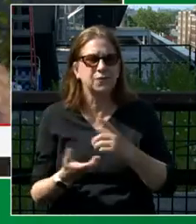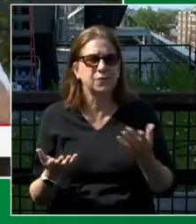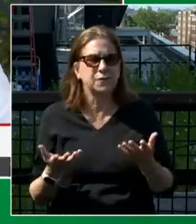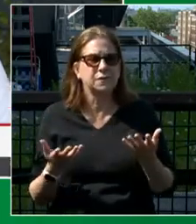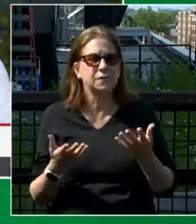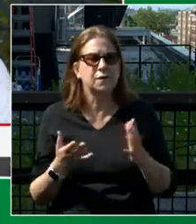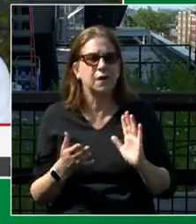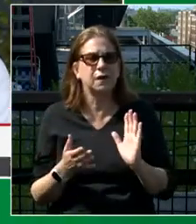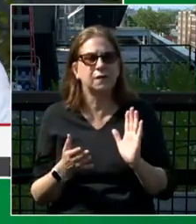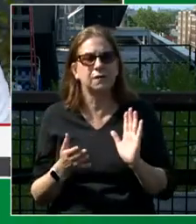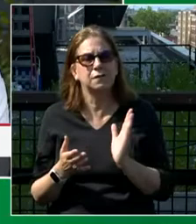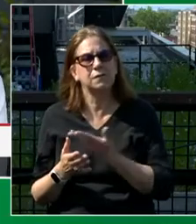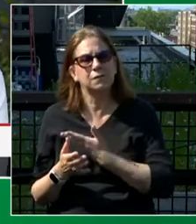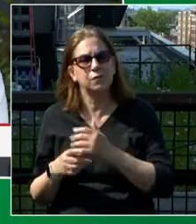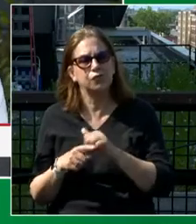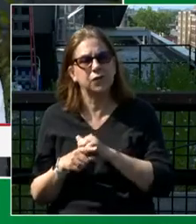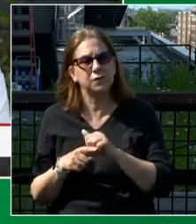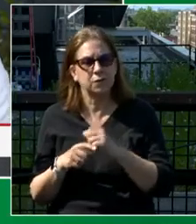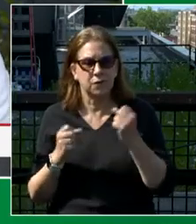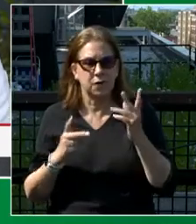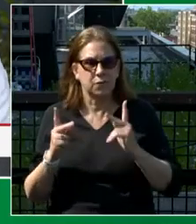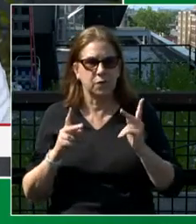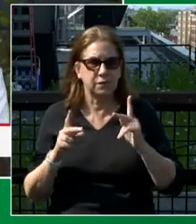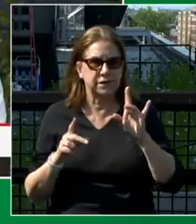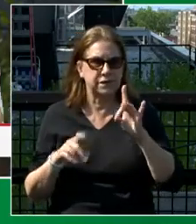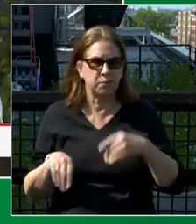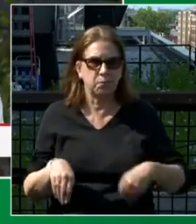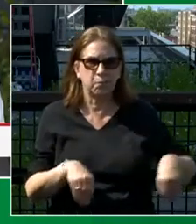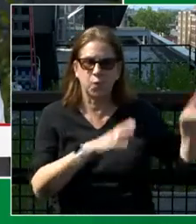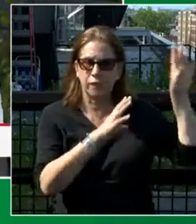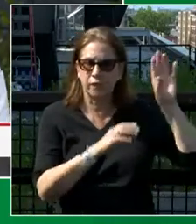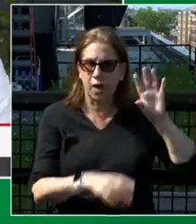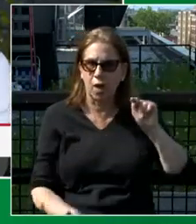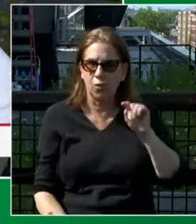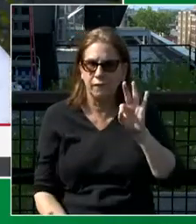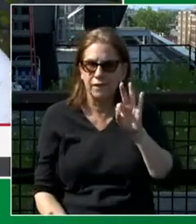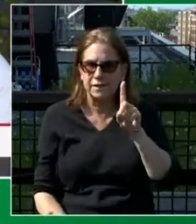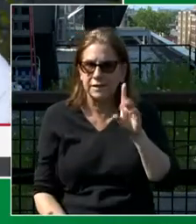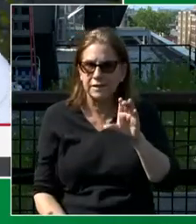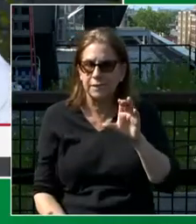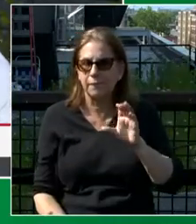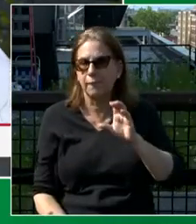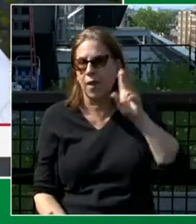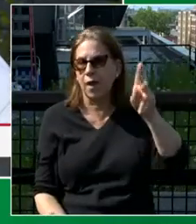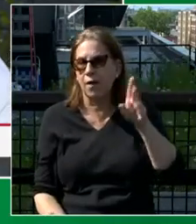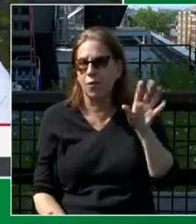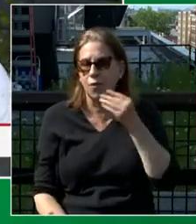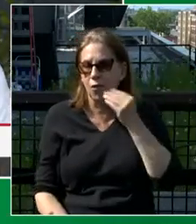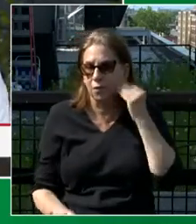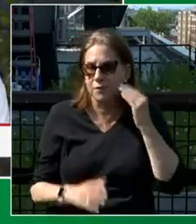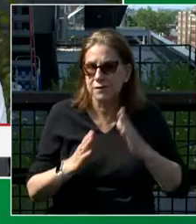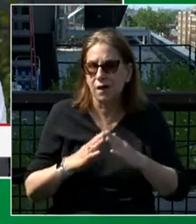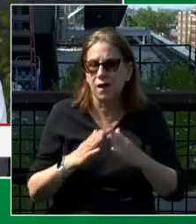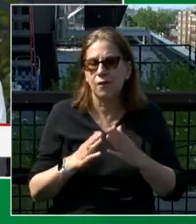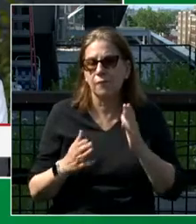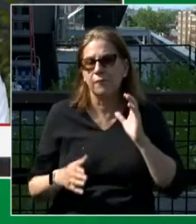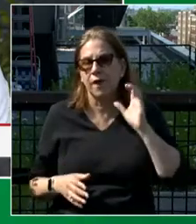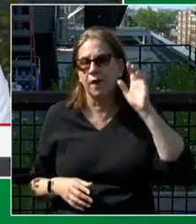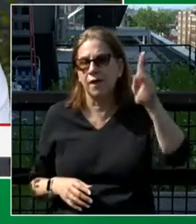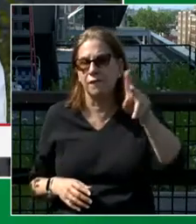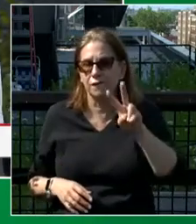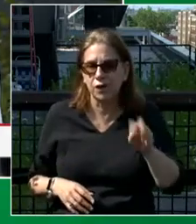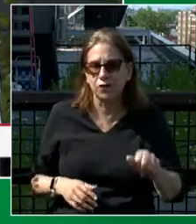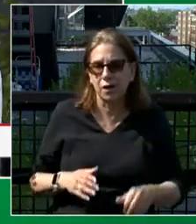industry, leave the city, to go like back to home or back to like out into Virginia or something like that, where it's a little bit more